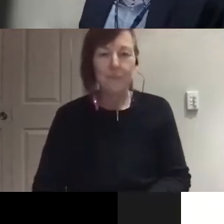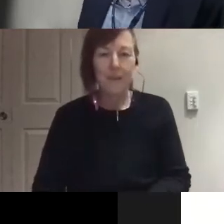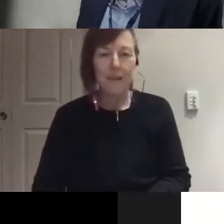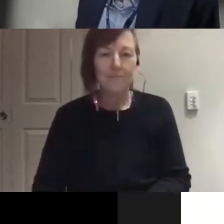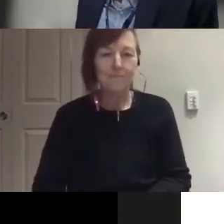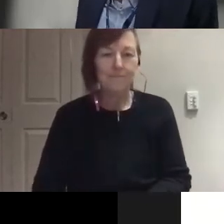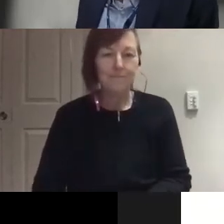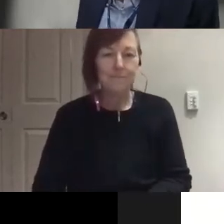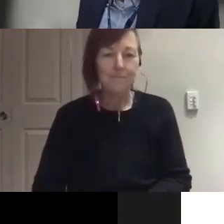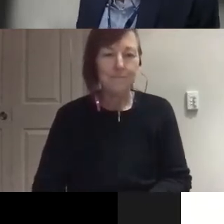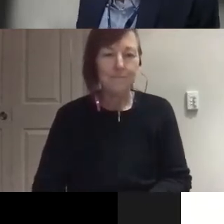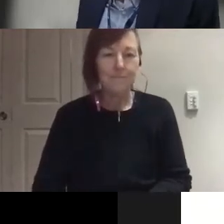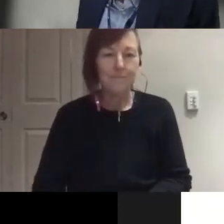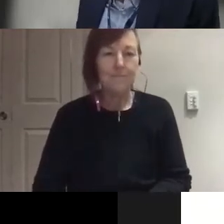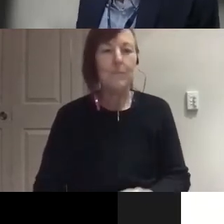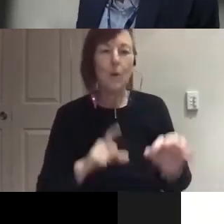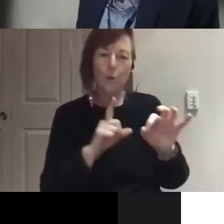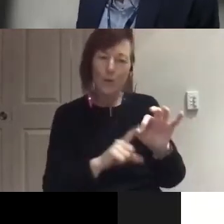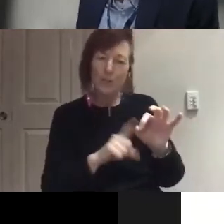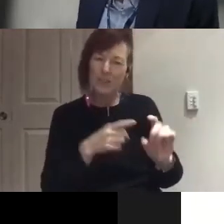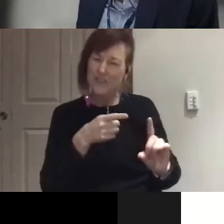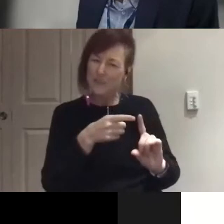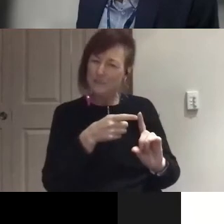It's a relatively specific one, but it's,